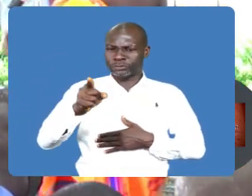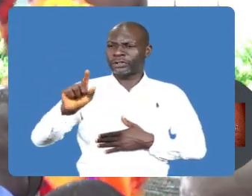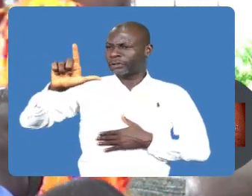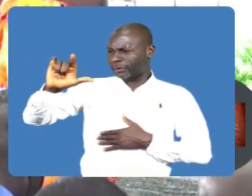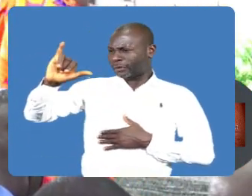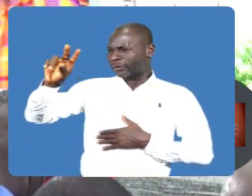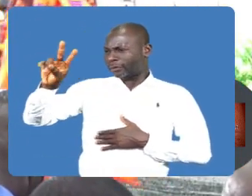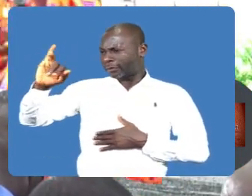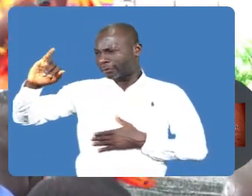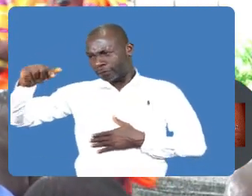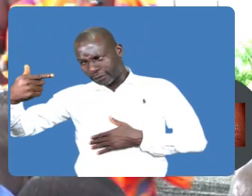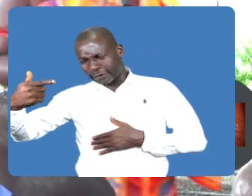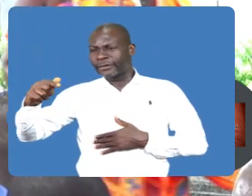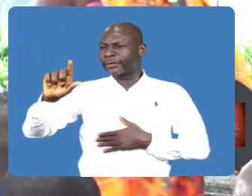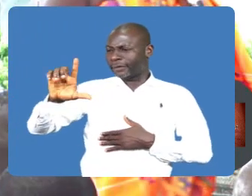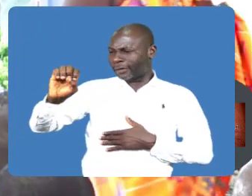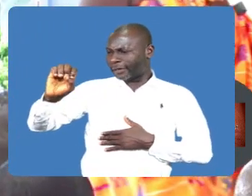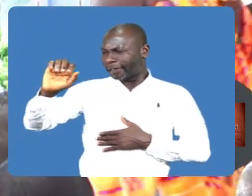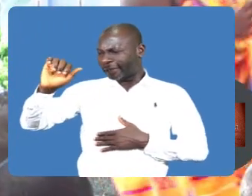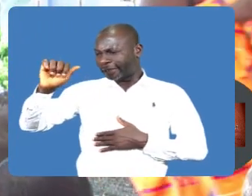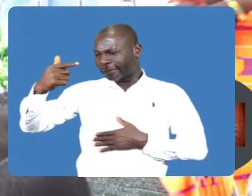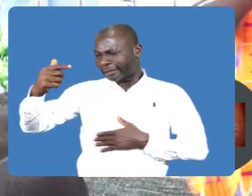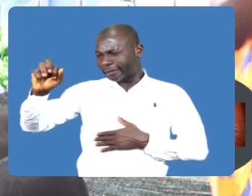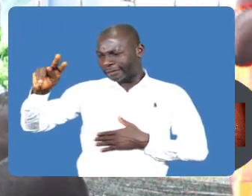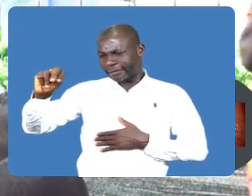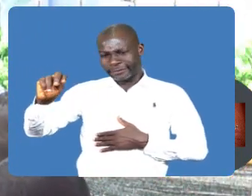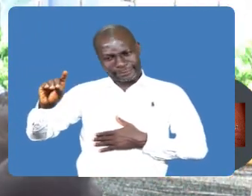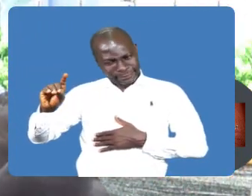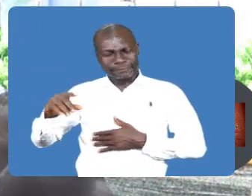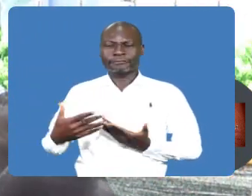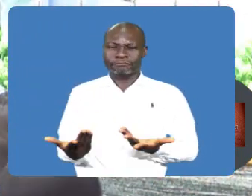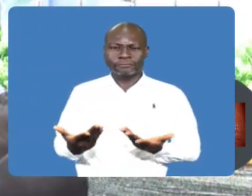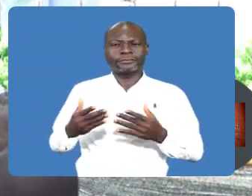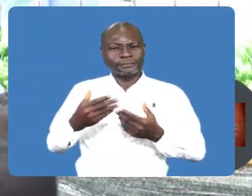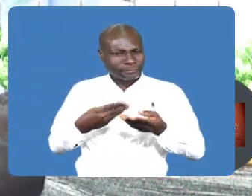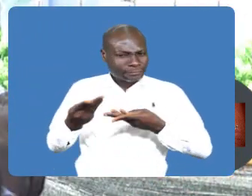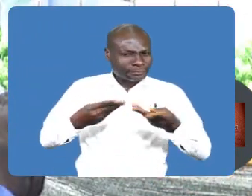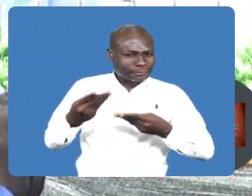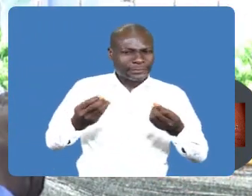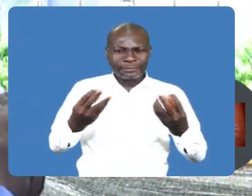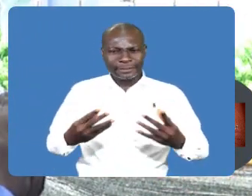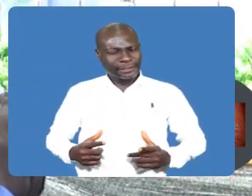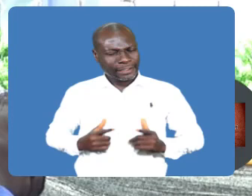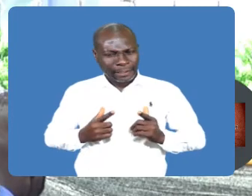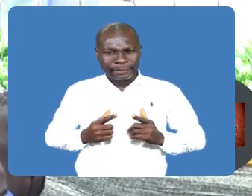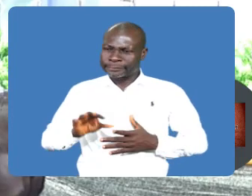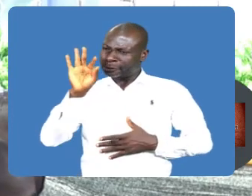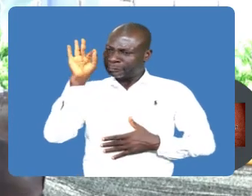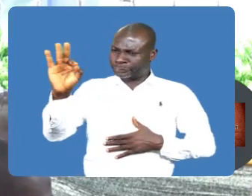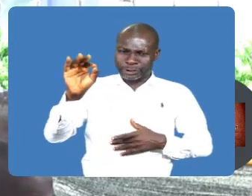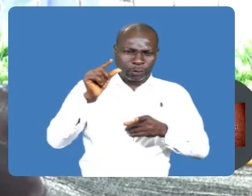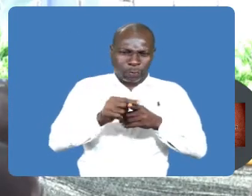Yes, a living legend he is, for he has touched so many lives. He crisscrosses the